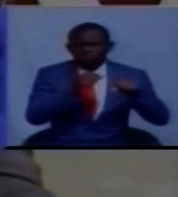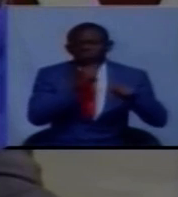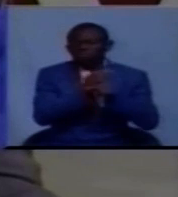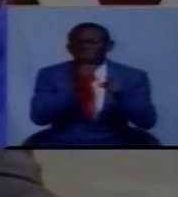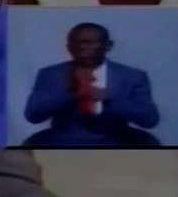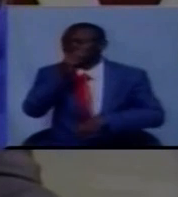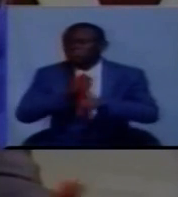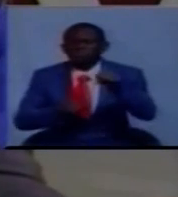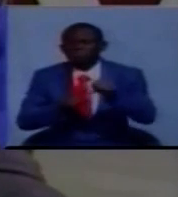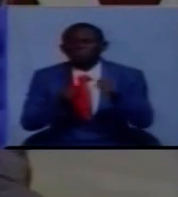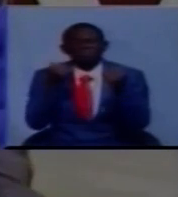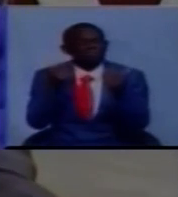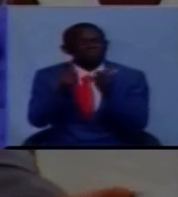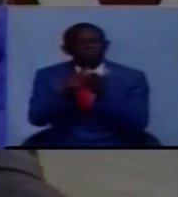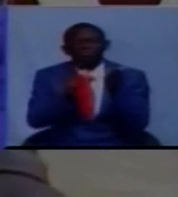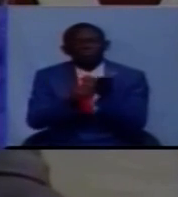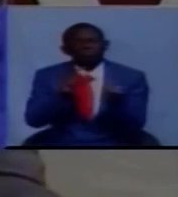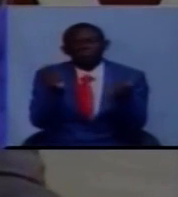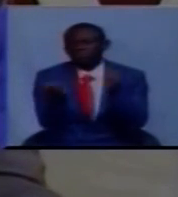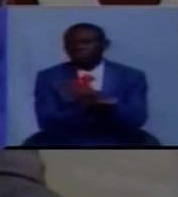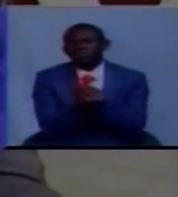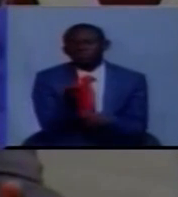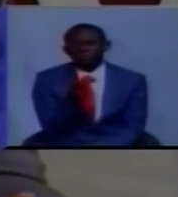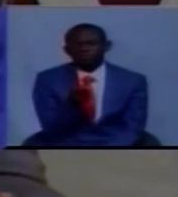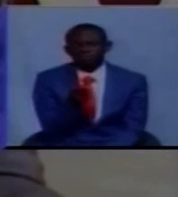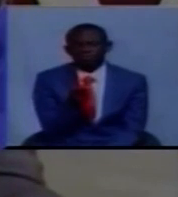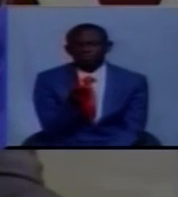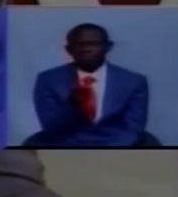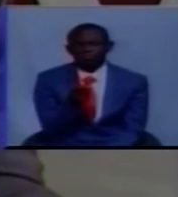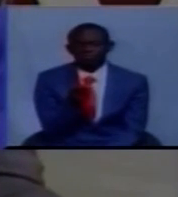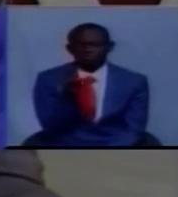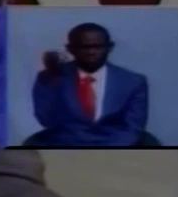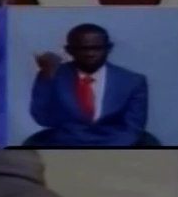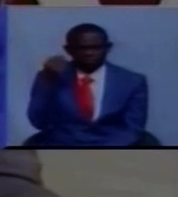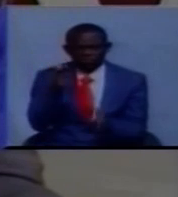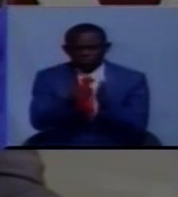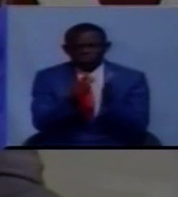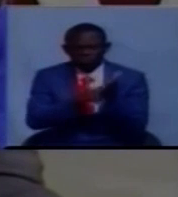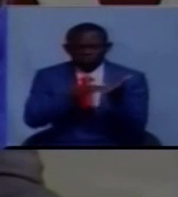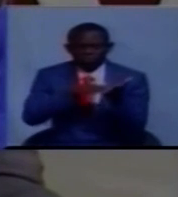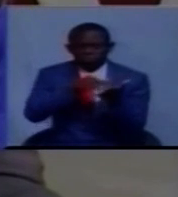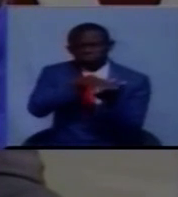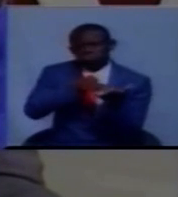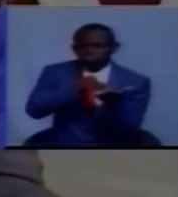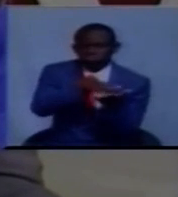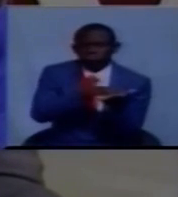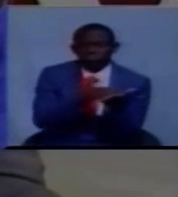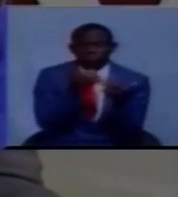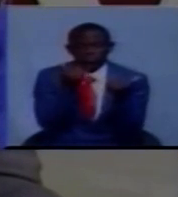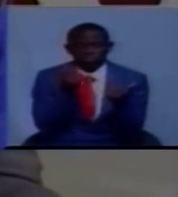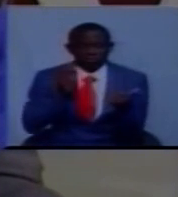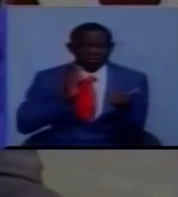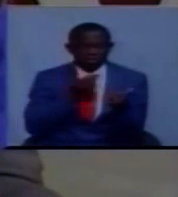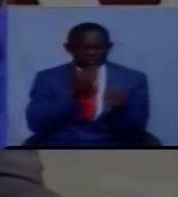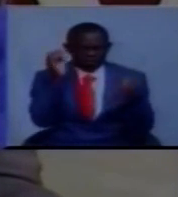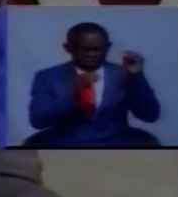off you go. So as a result, what do you expect the labor officer to do? Because the law was weak. So we have strengthened the law, And in a lot of